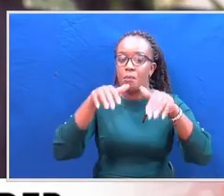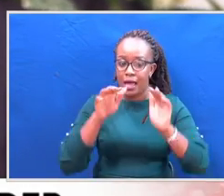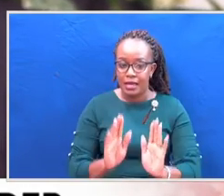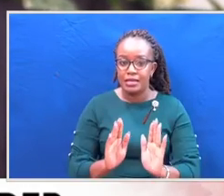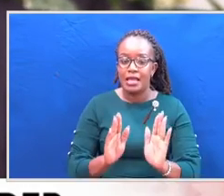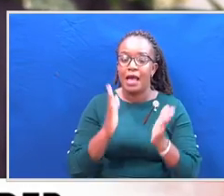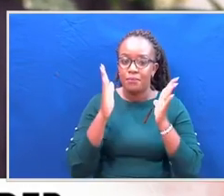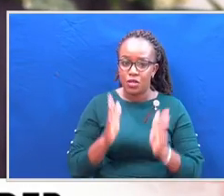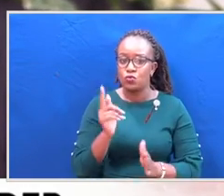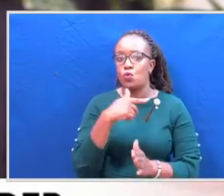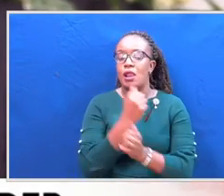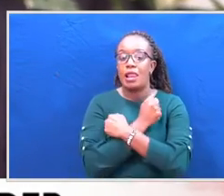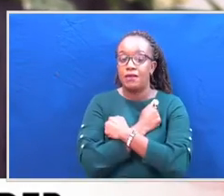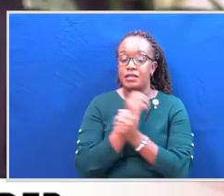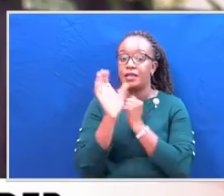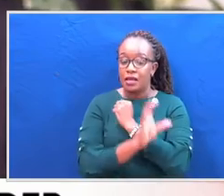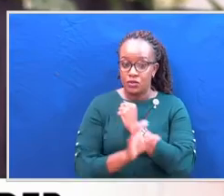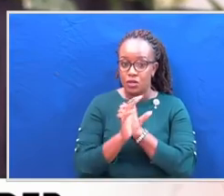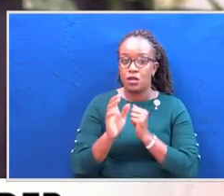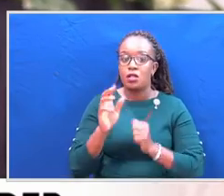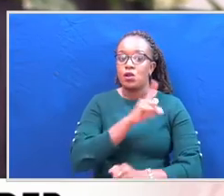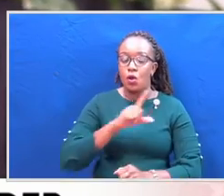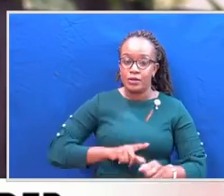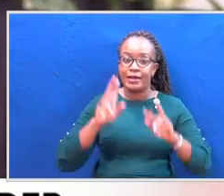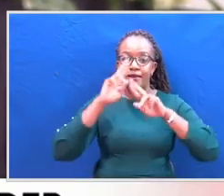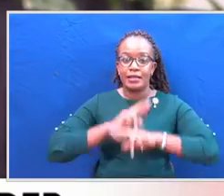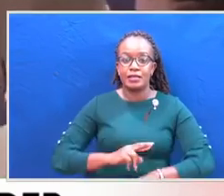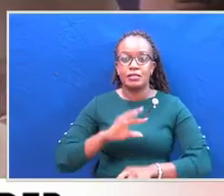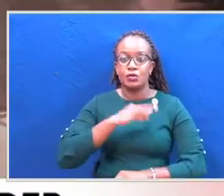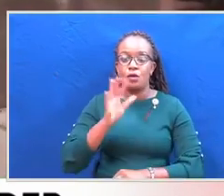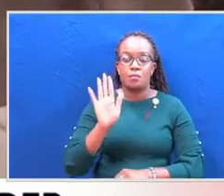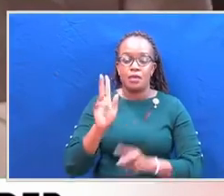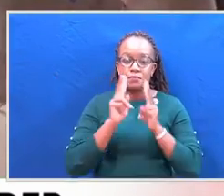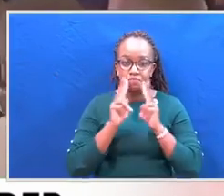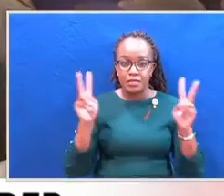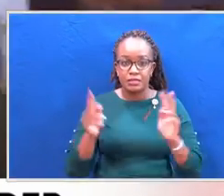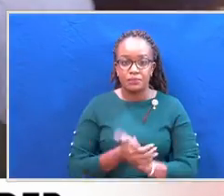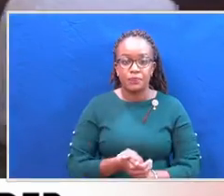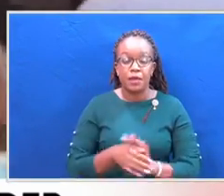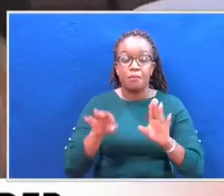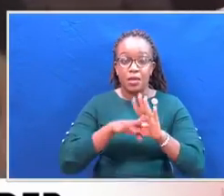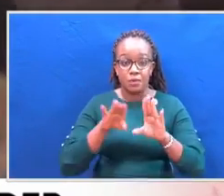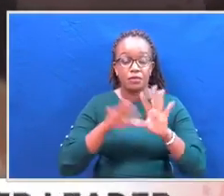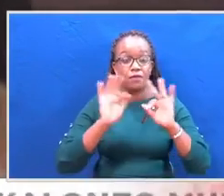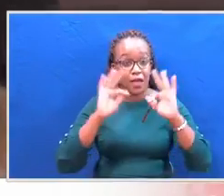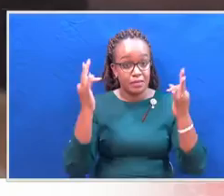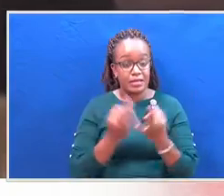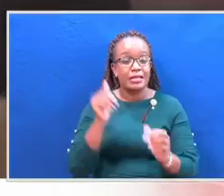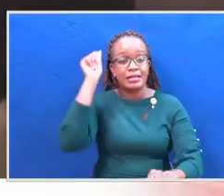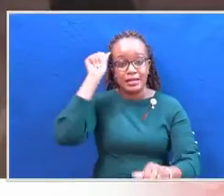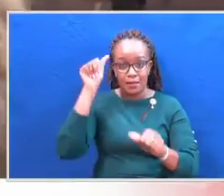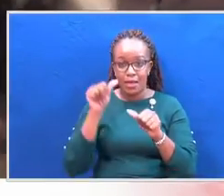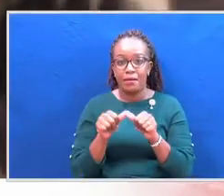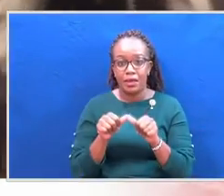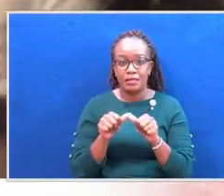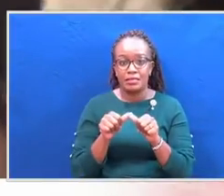a national leader. May God rest his soul in eternal peace. Members of his family recalled with